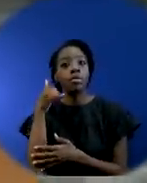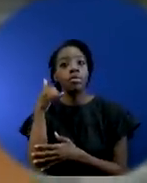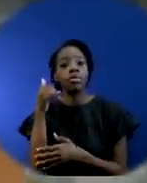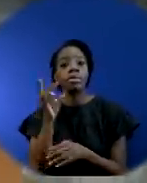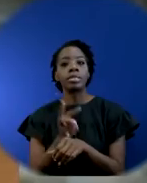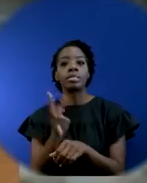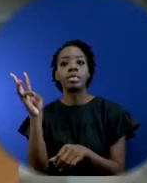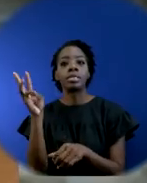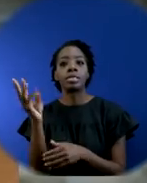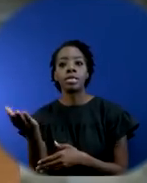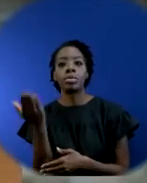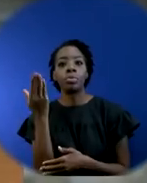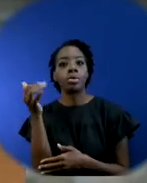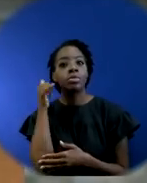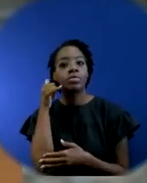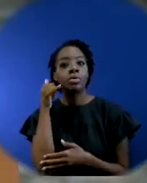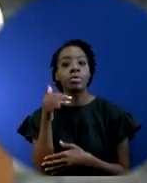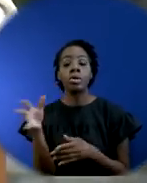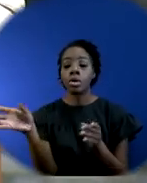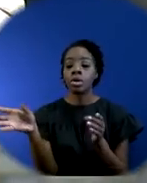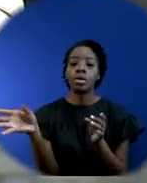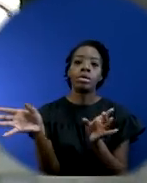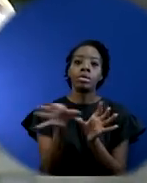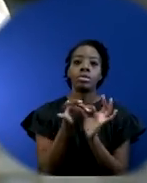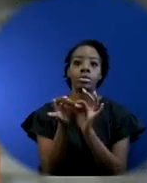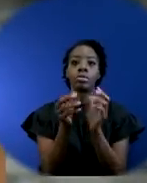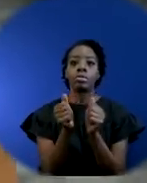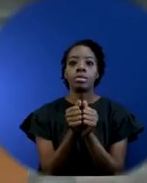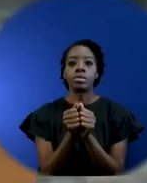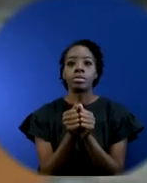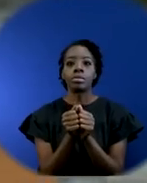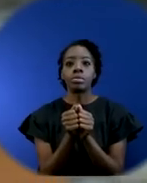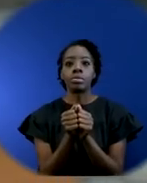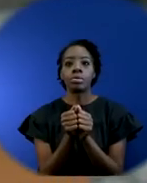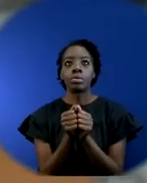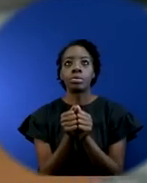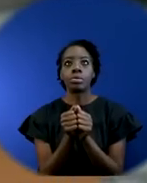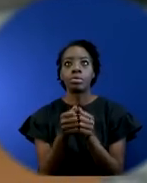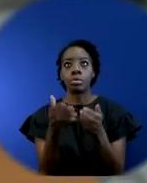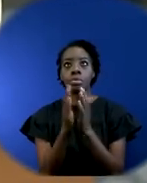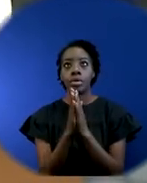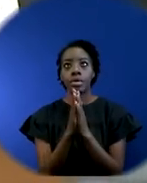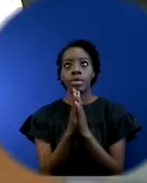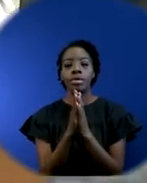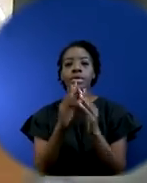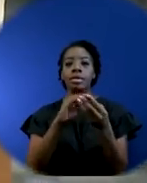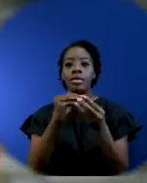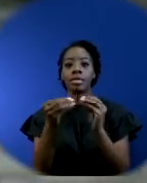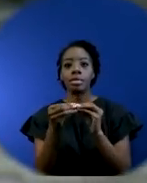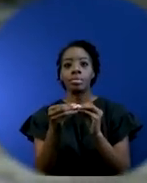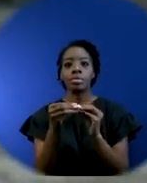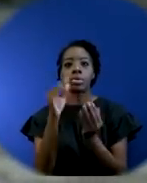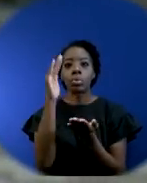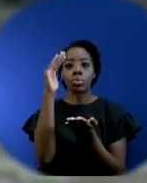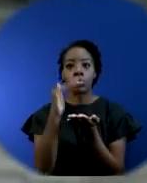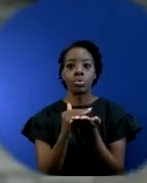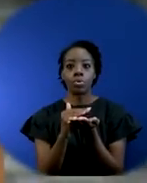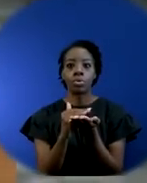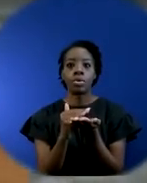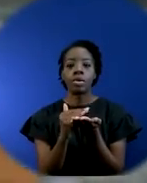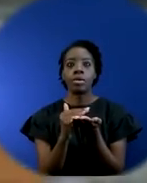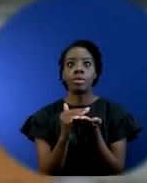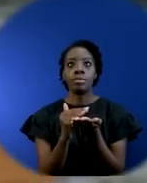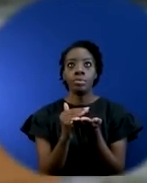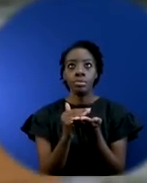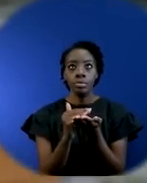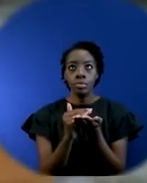a.m. Please join us for prayer. The numbers have begun to decline. It's summertime, and I know you're having a good time, but we can't have